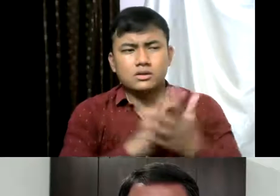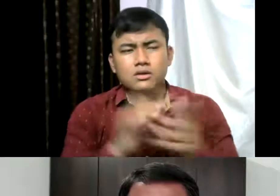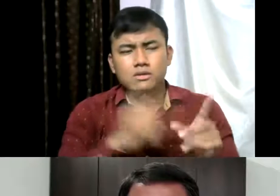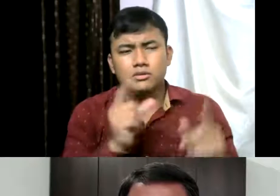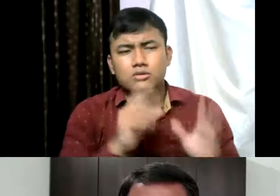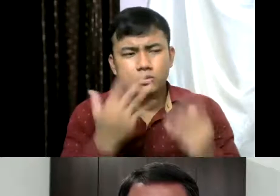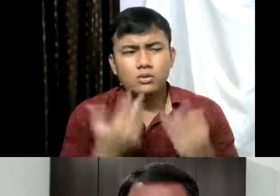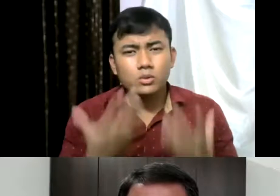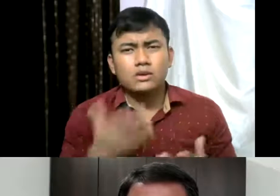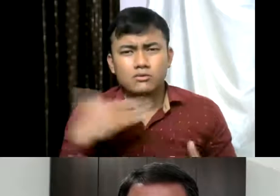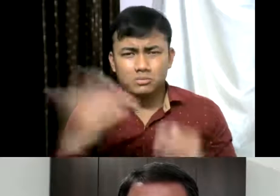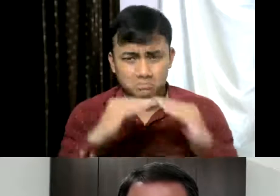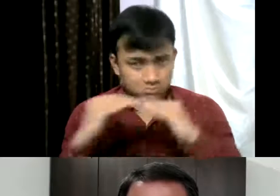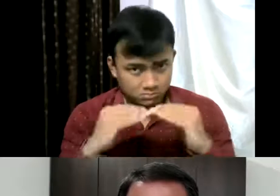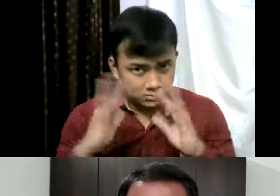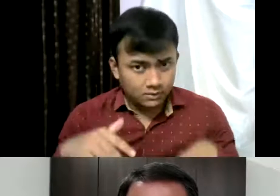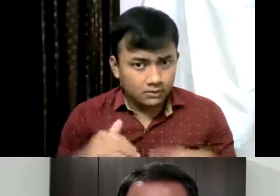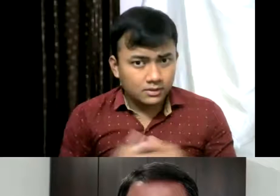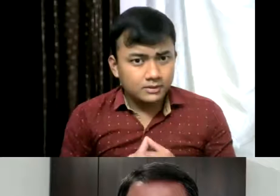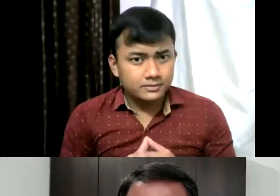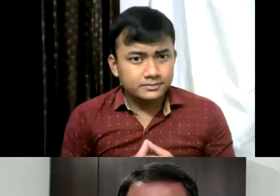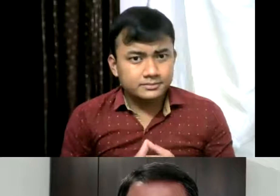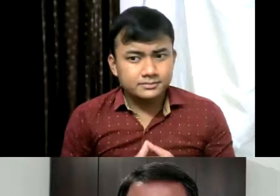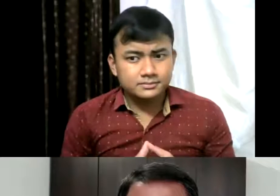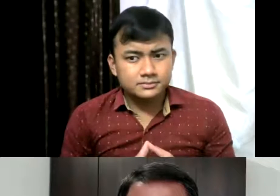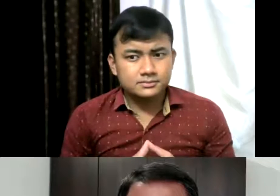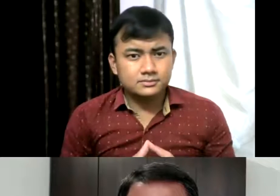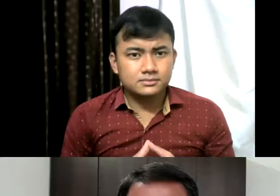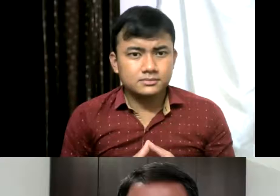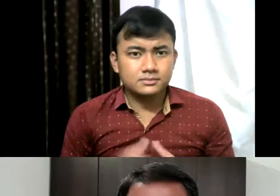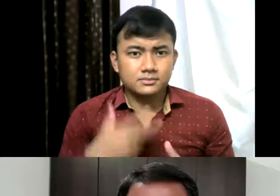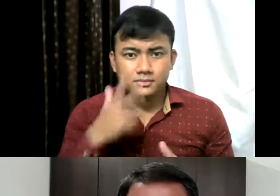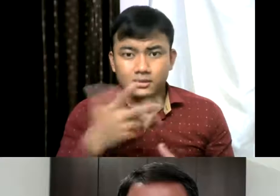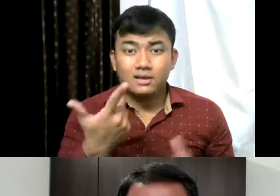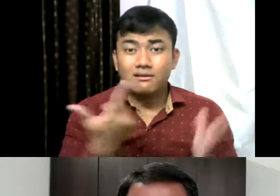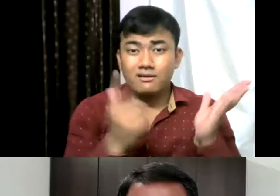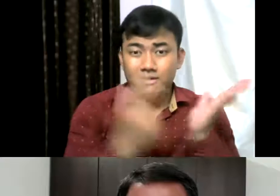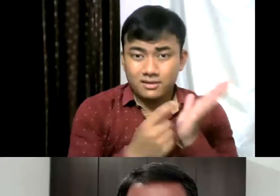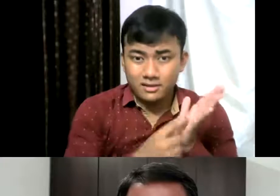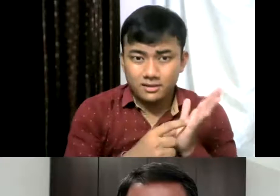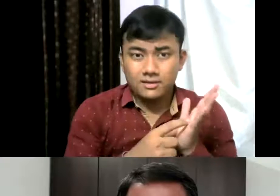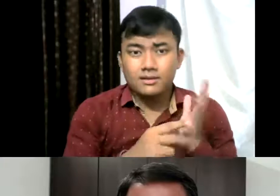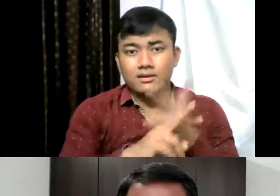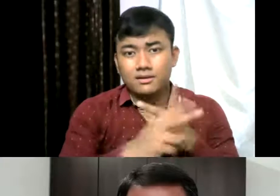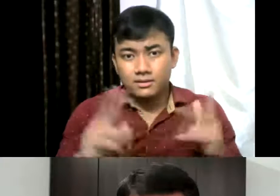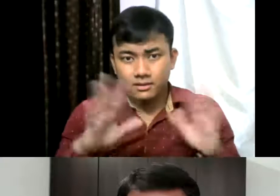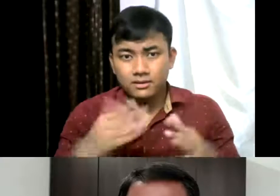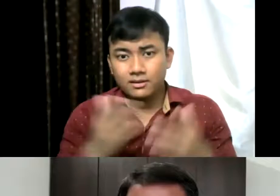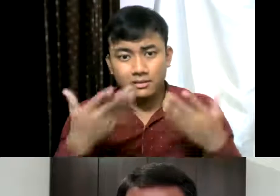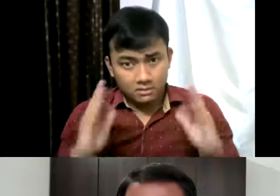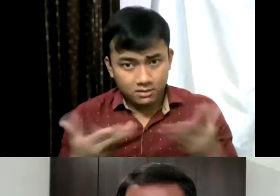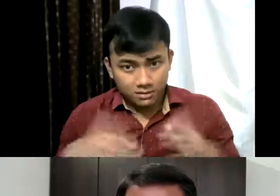how it apparently. But until you address and acknowledge the fact that that's not how it is,